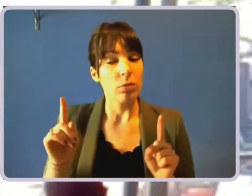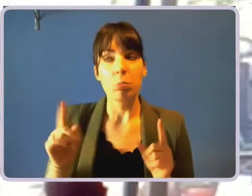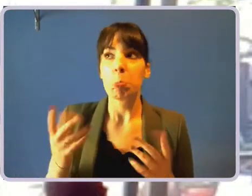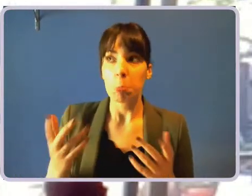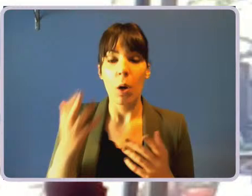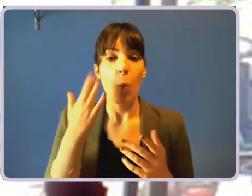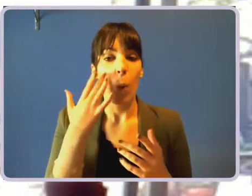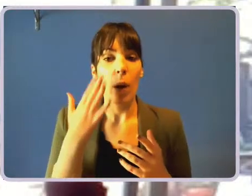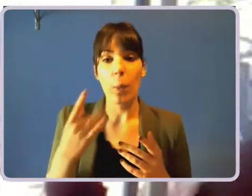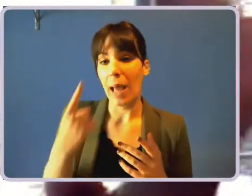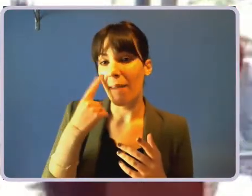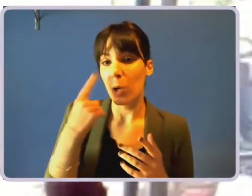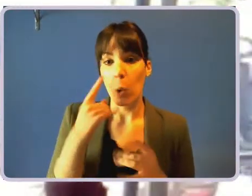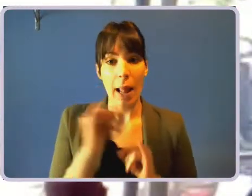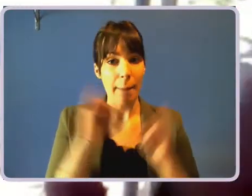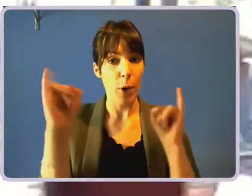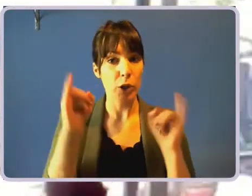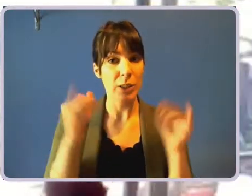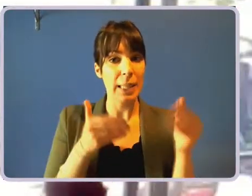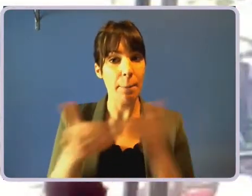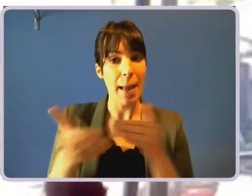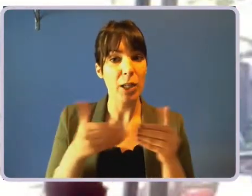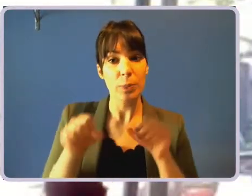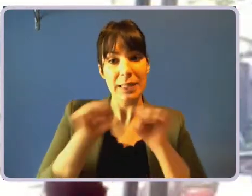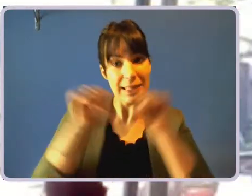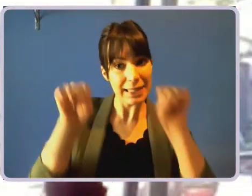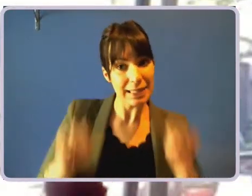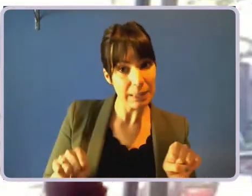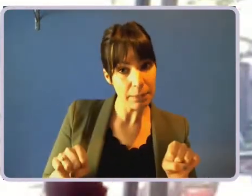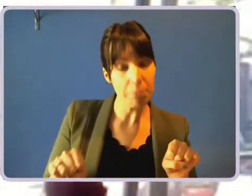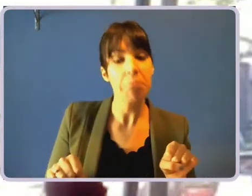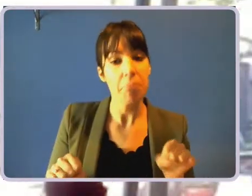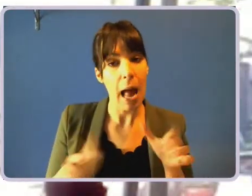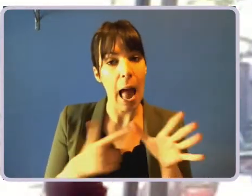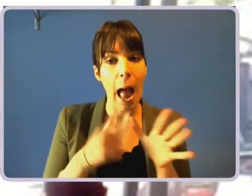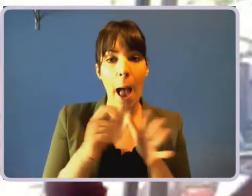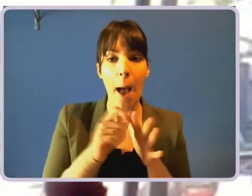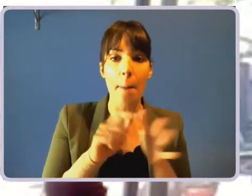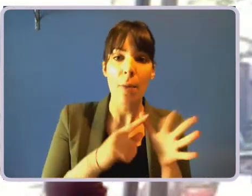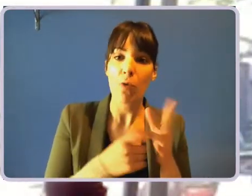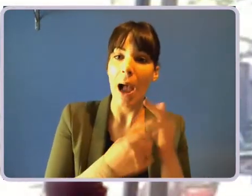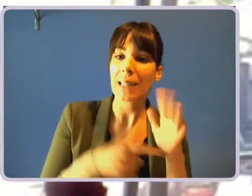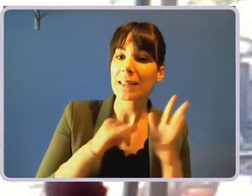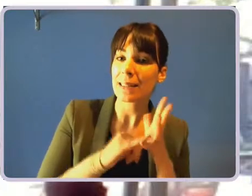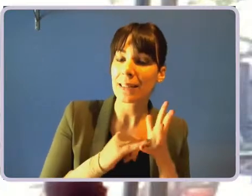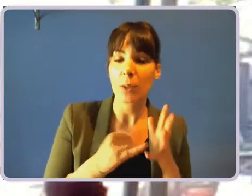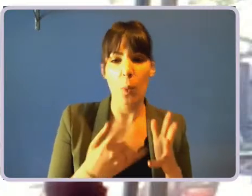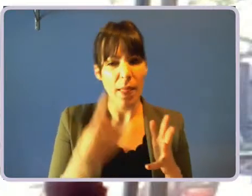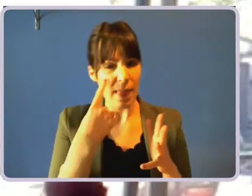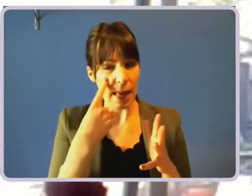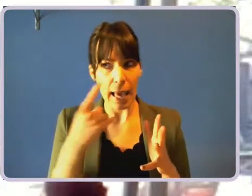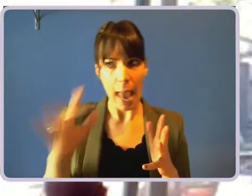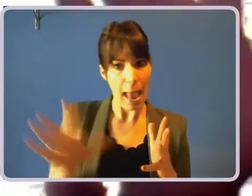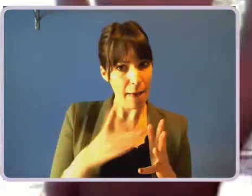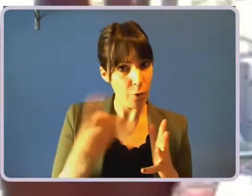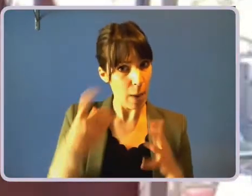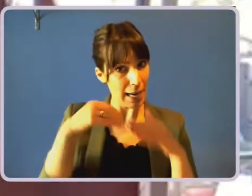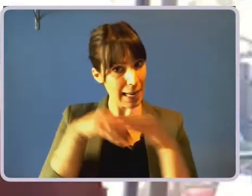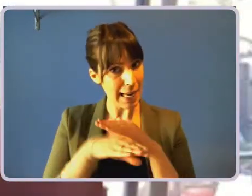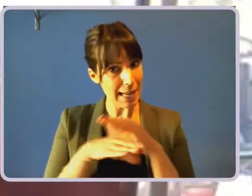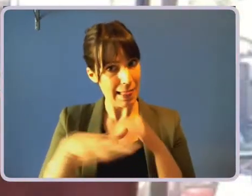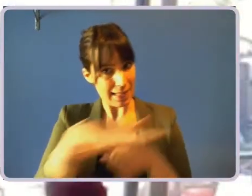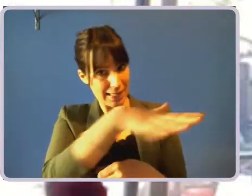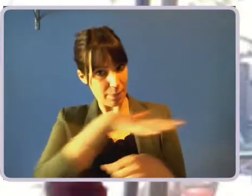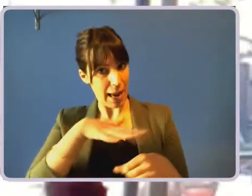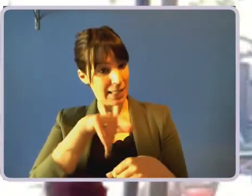our emergency management system and apparatus, is everyone in that space actually disability awareness